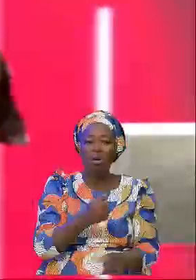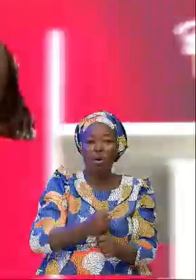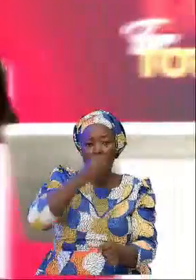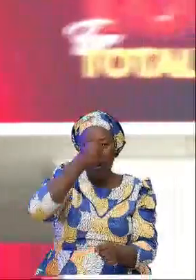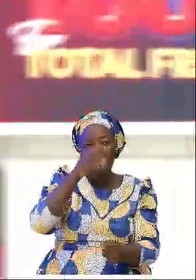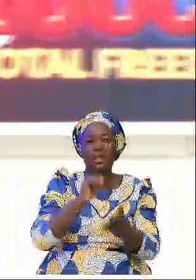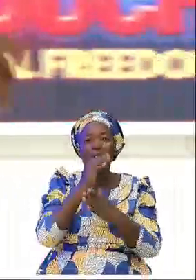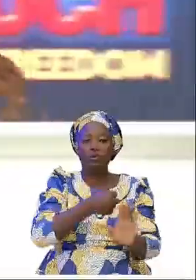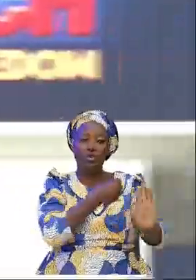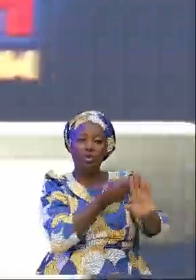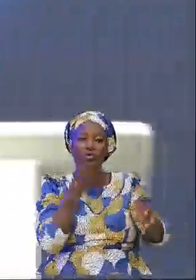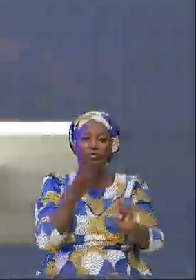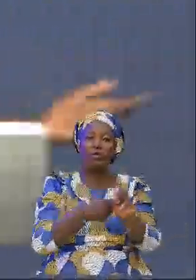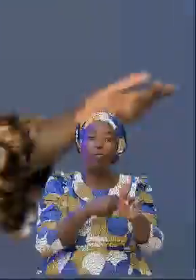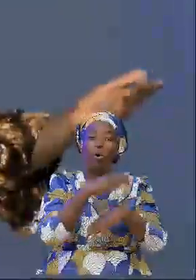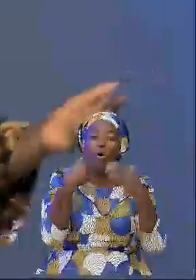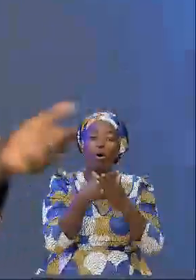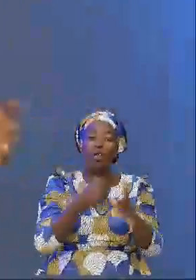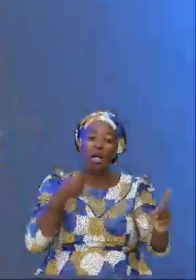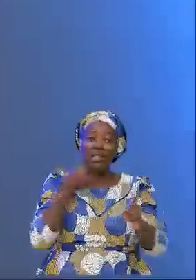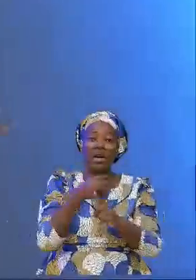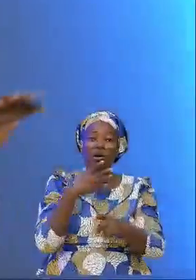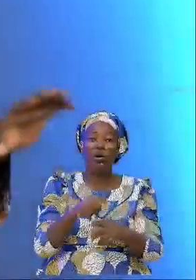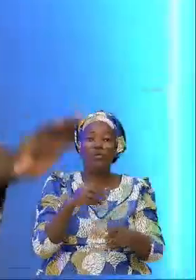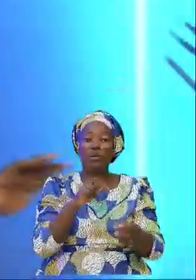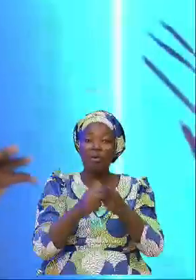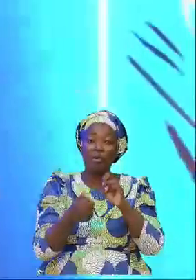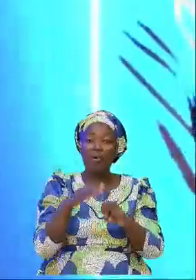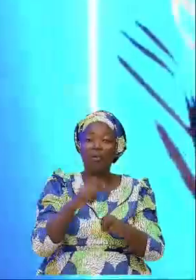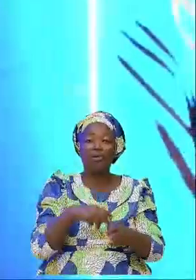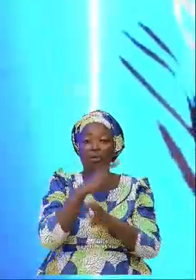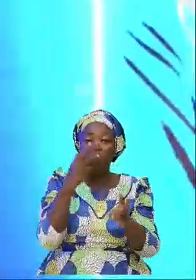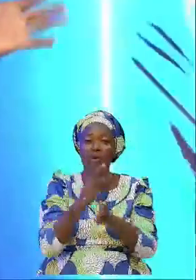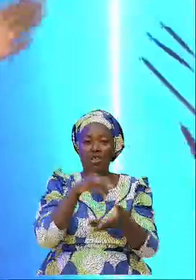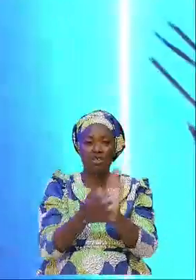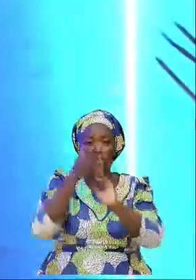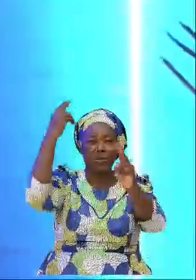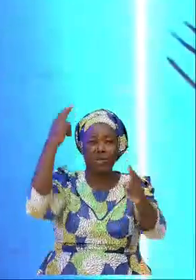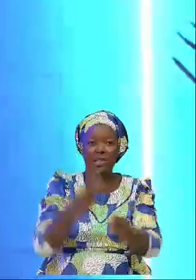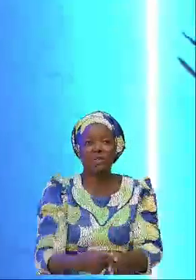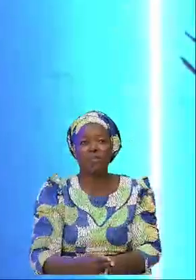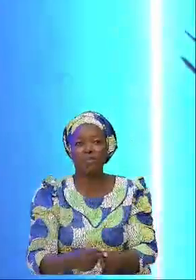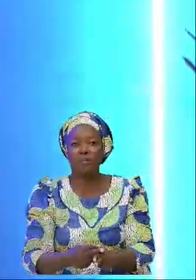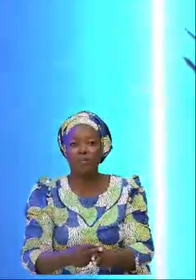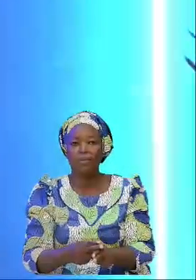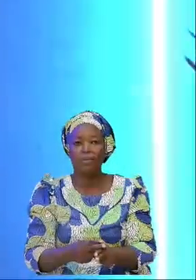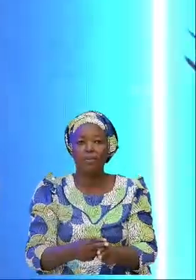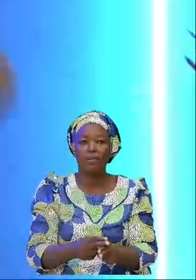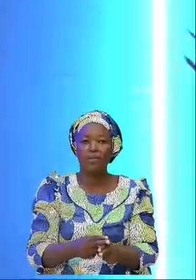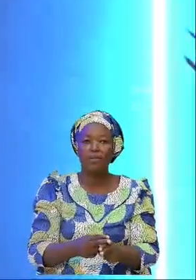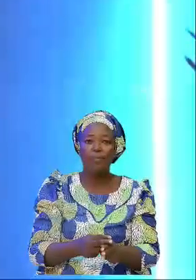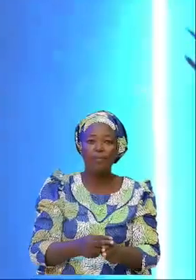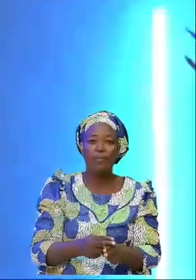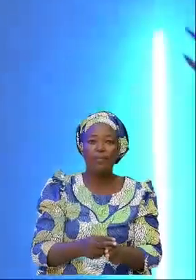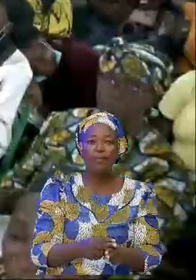the shield and the umbrella that will shield you from every attack of the world